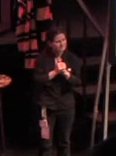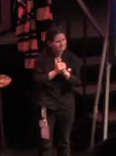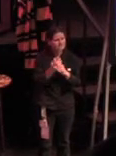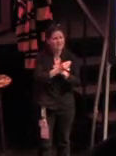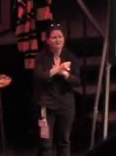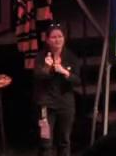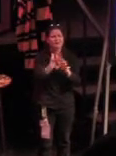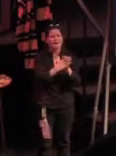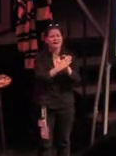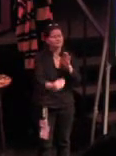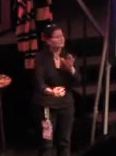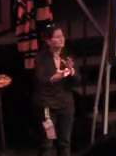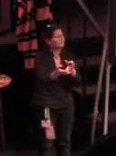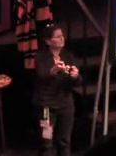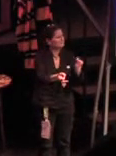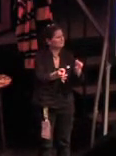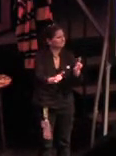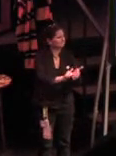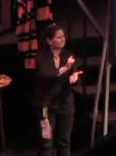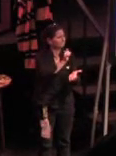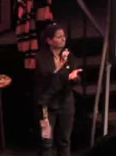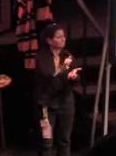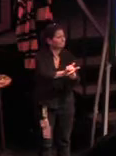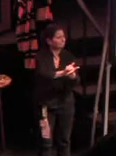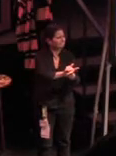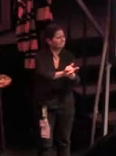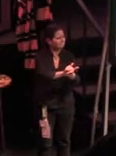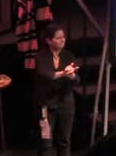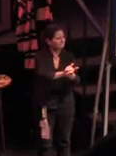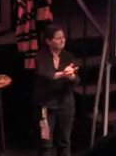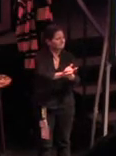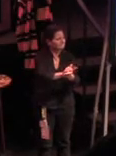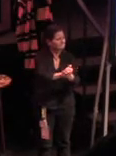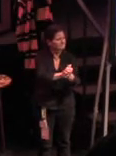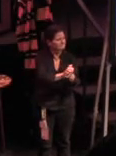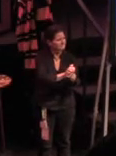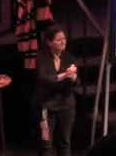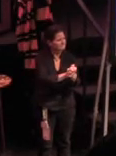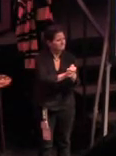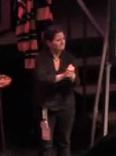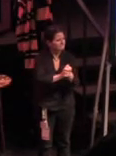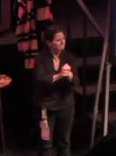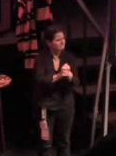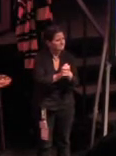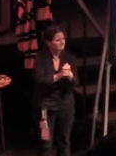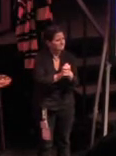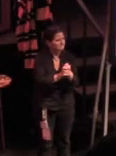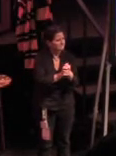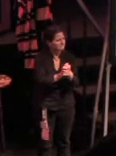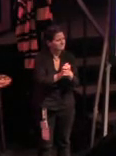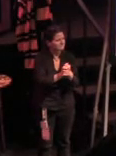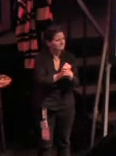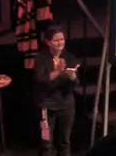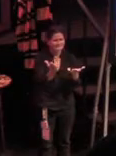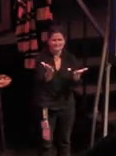audience than actual implementation of change for the people that you work with? not sure